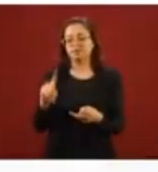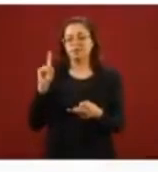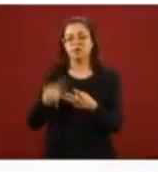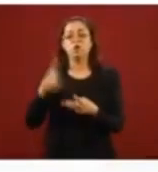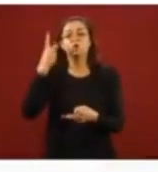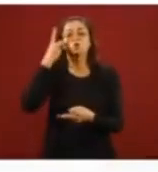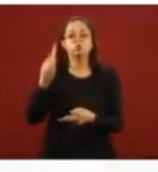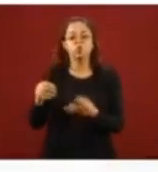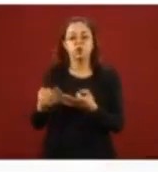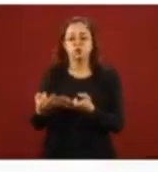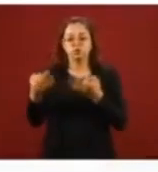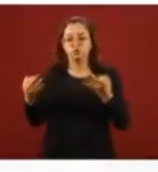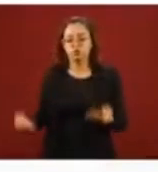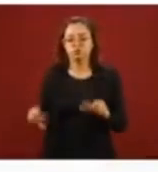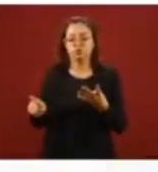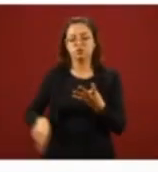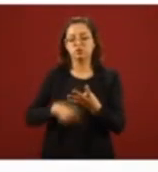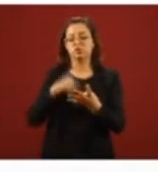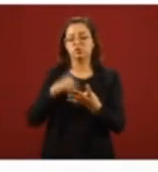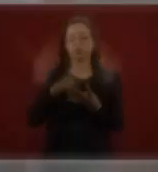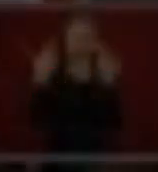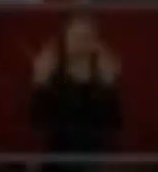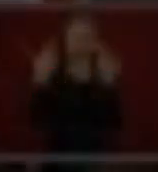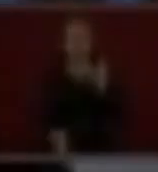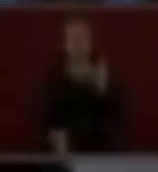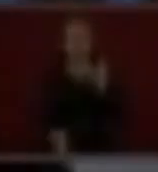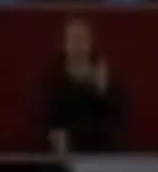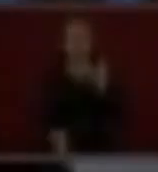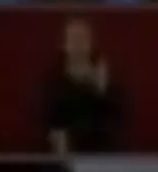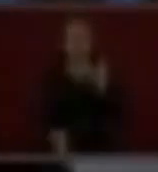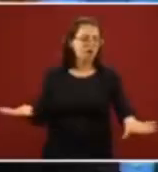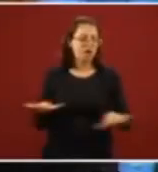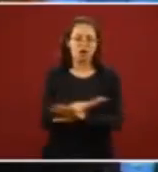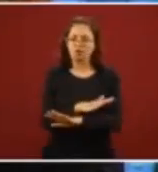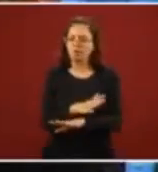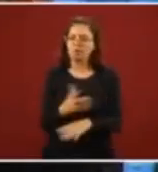Okay, so I'm gonna go to the next spot to